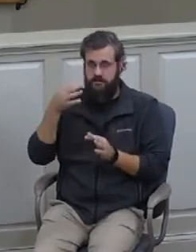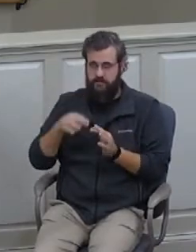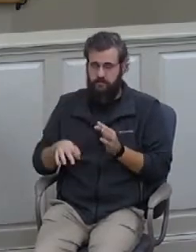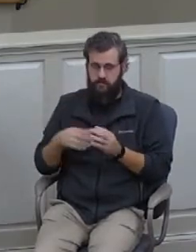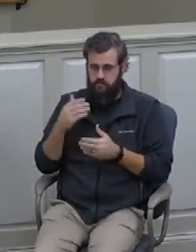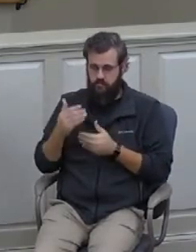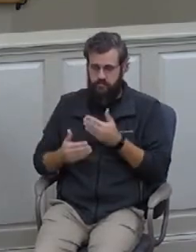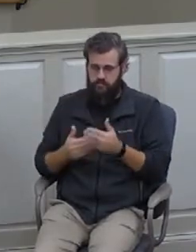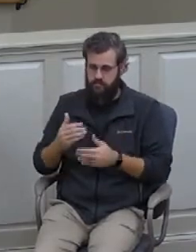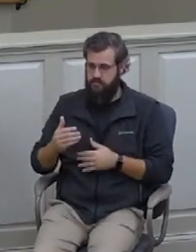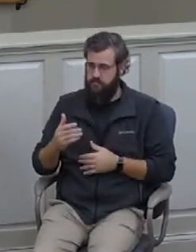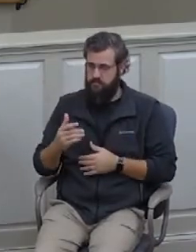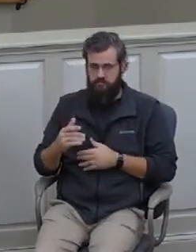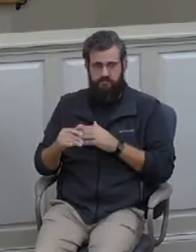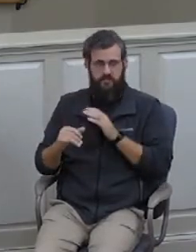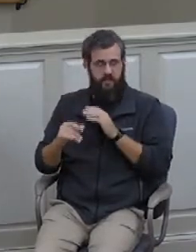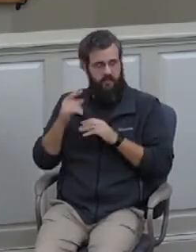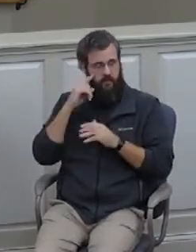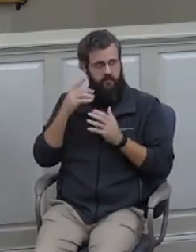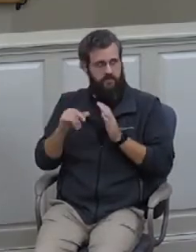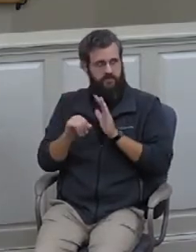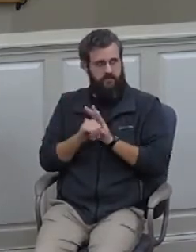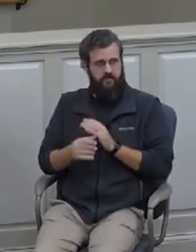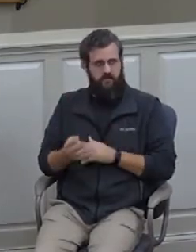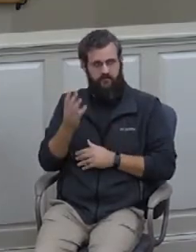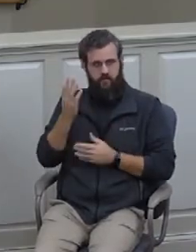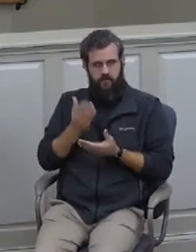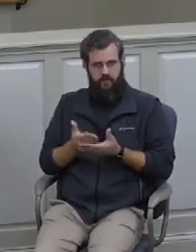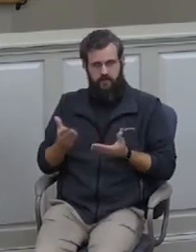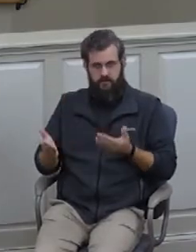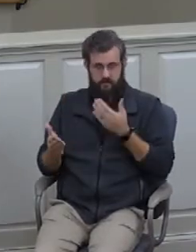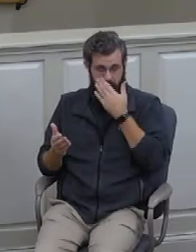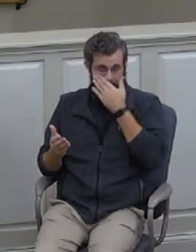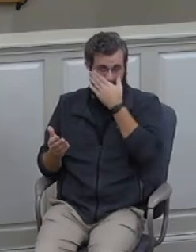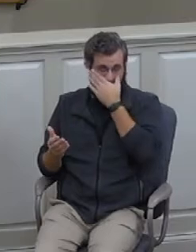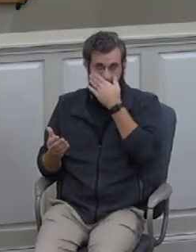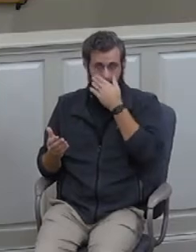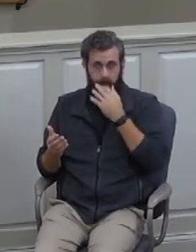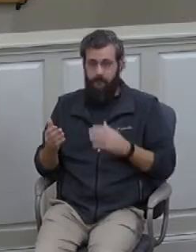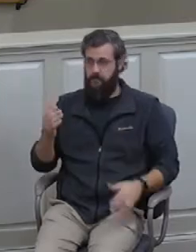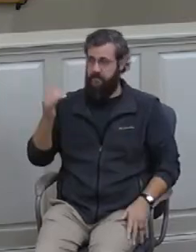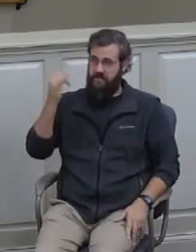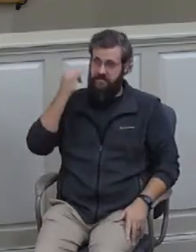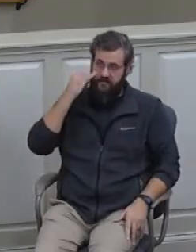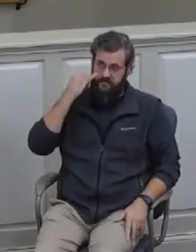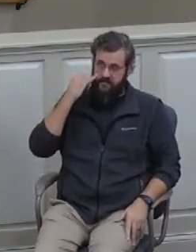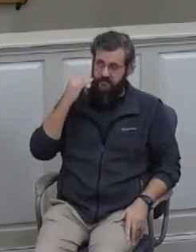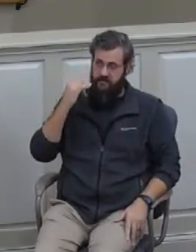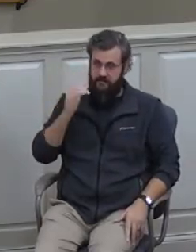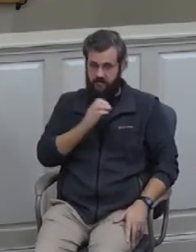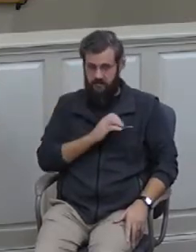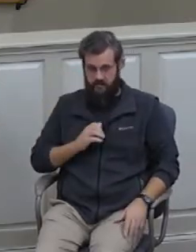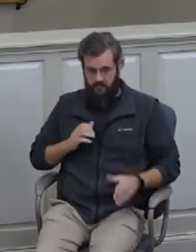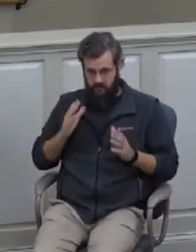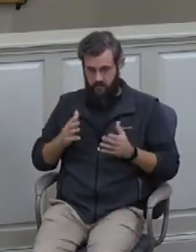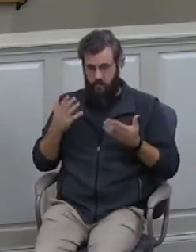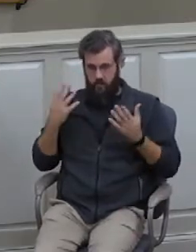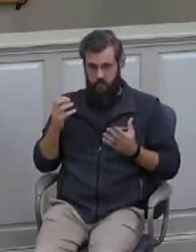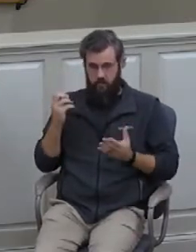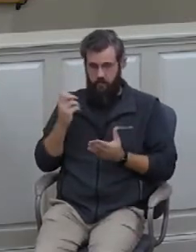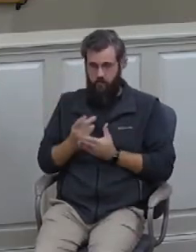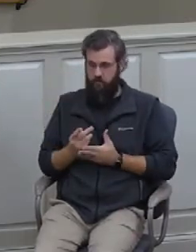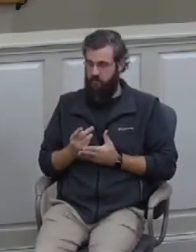process. I think we've identified about 4 things, and if the majority of the commissioners would approve of those 4